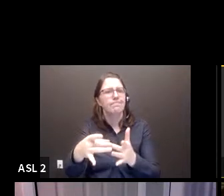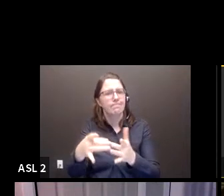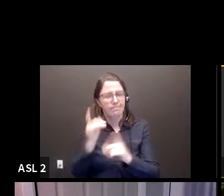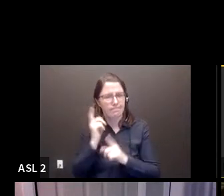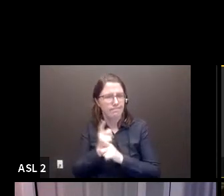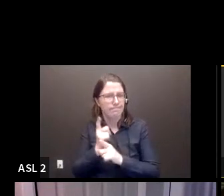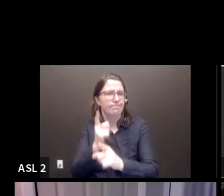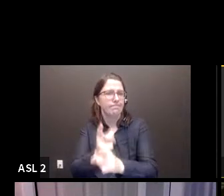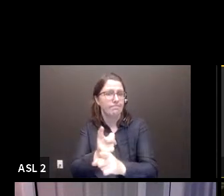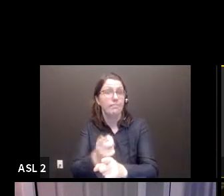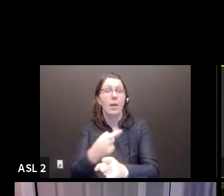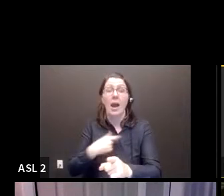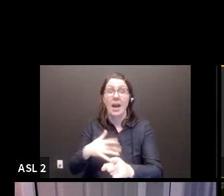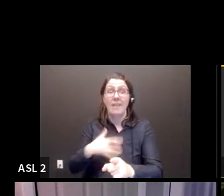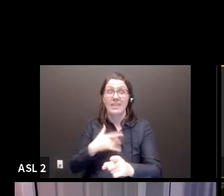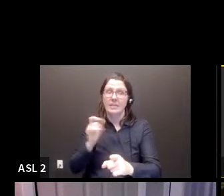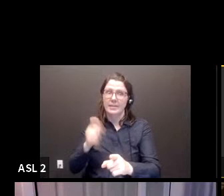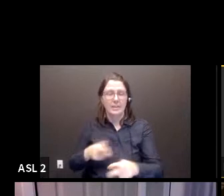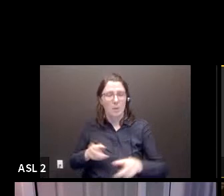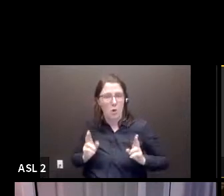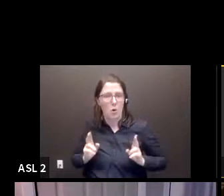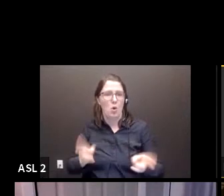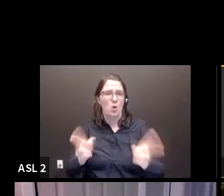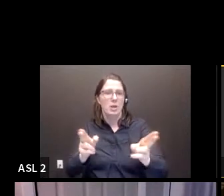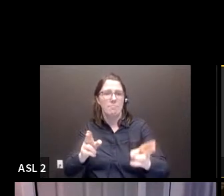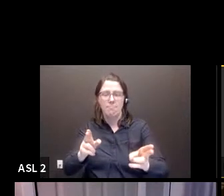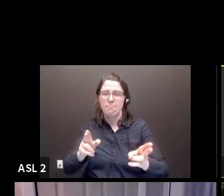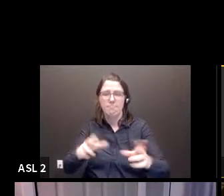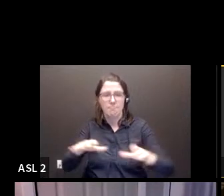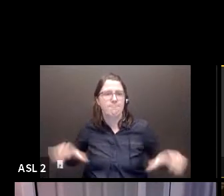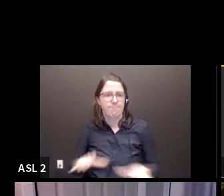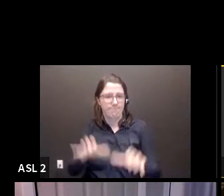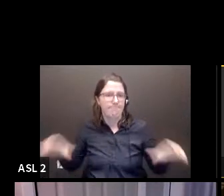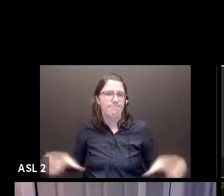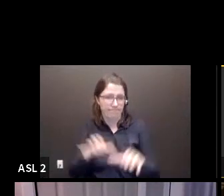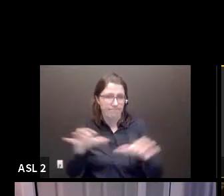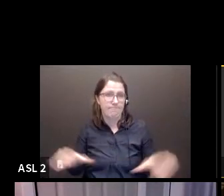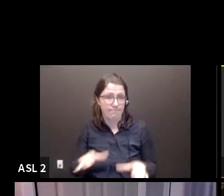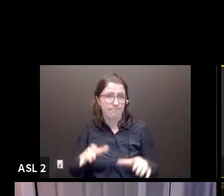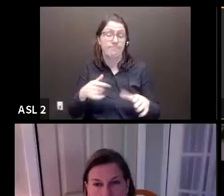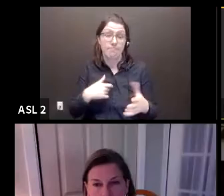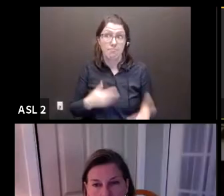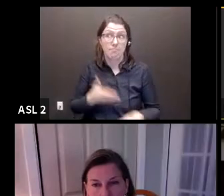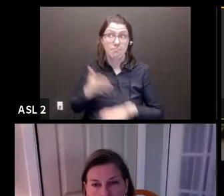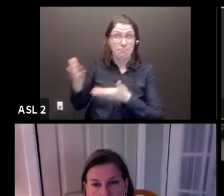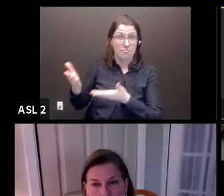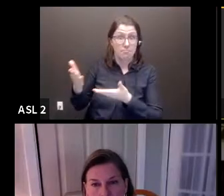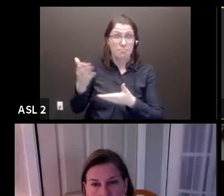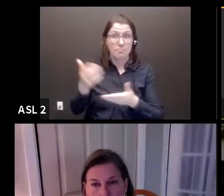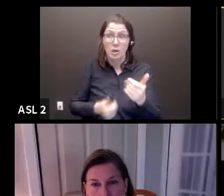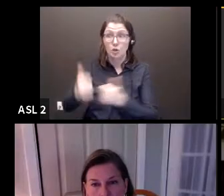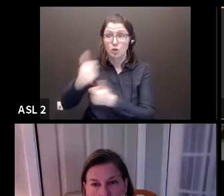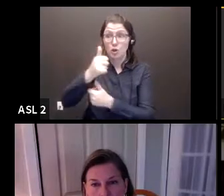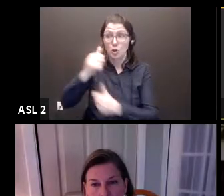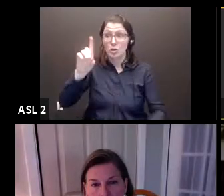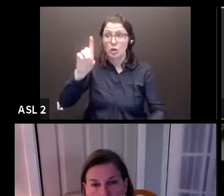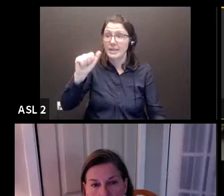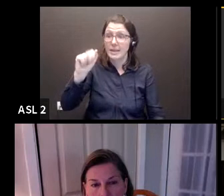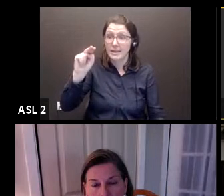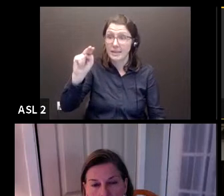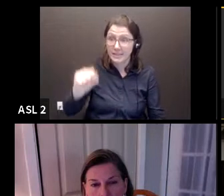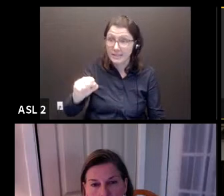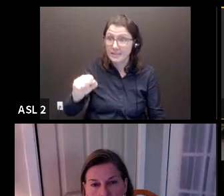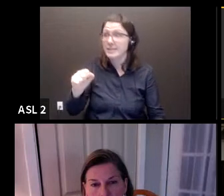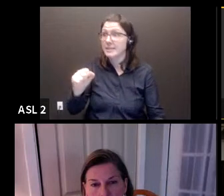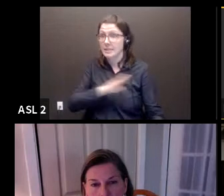to go further faster and i look to chair deans and others to uh you know put heads together with